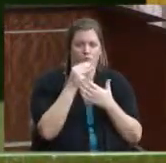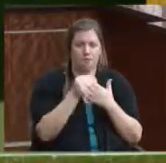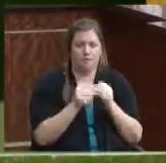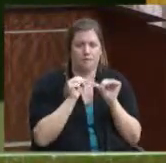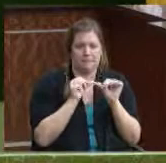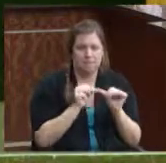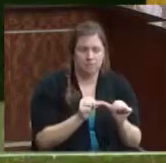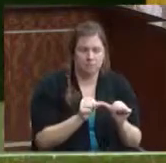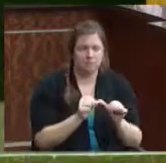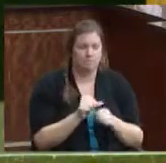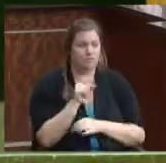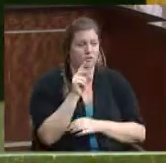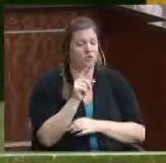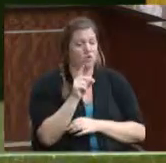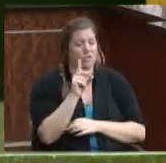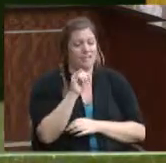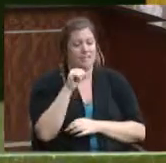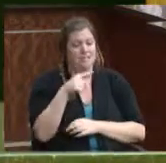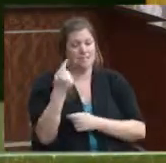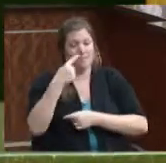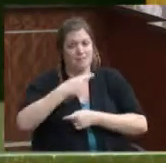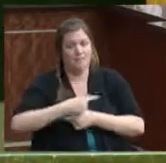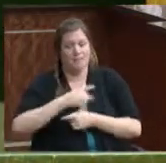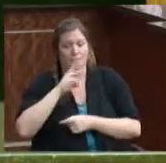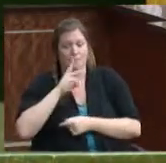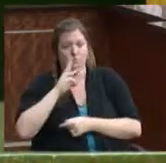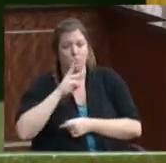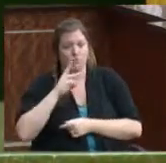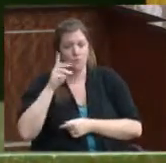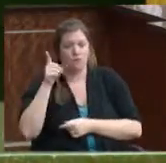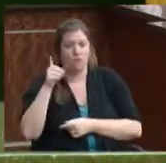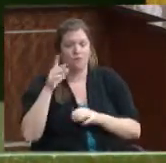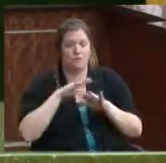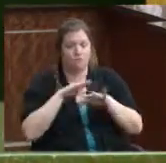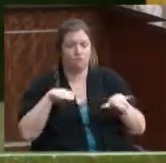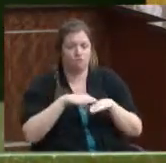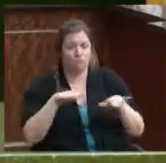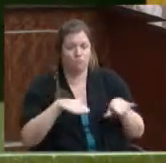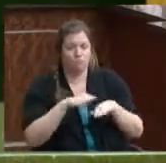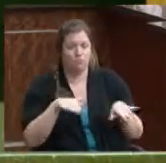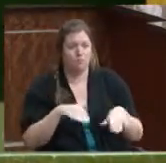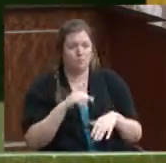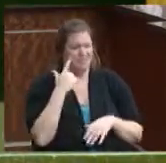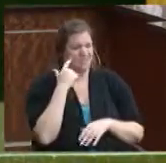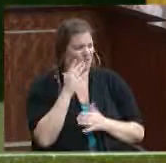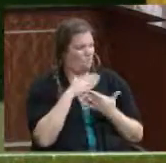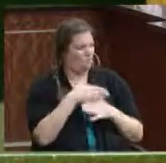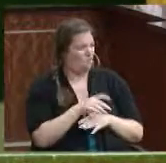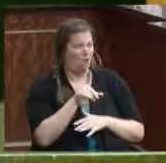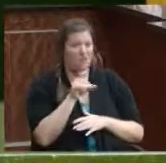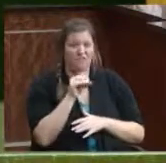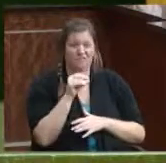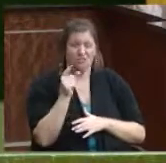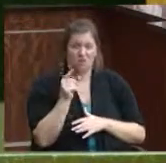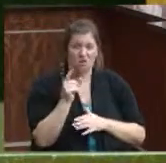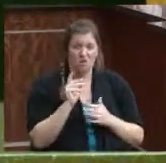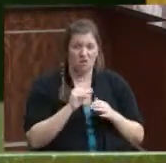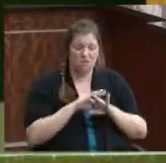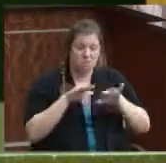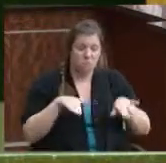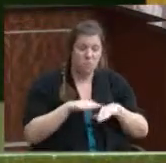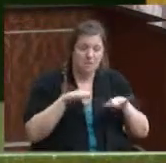continues. The Doggy Dip Day at the Municipal Pool, I think they had roughly over 150 dogs take part,